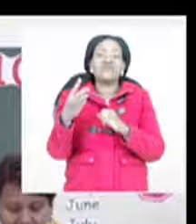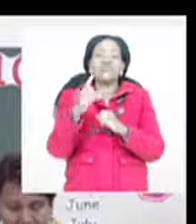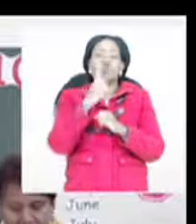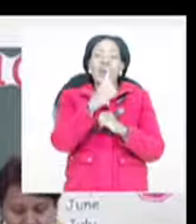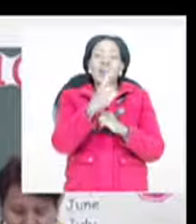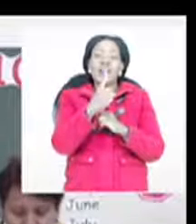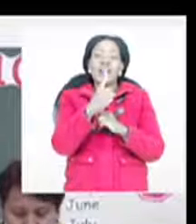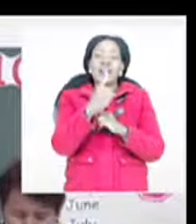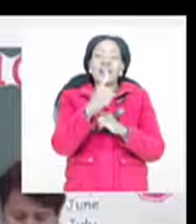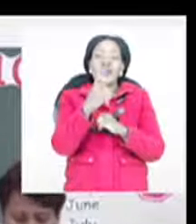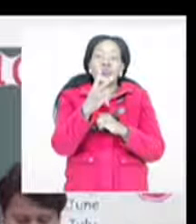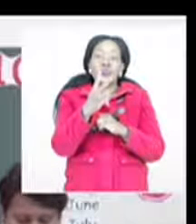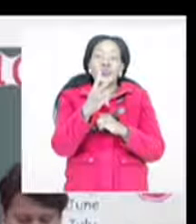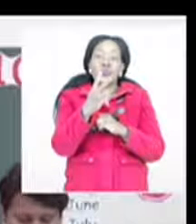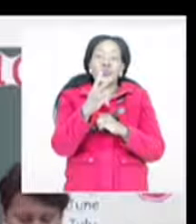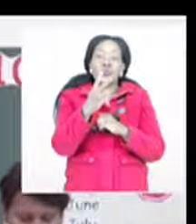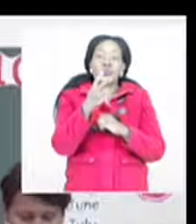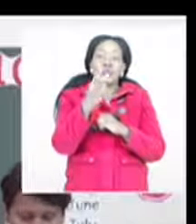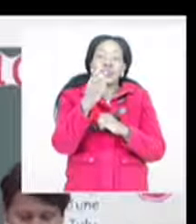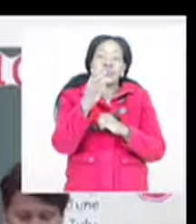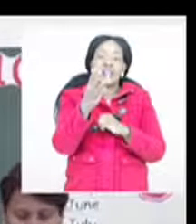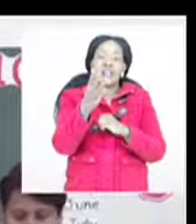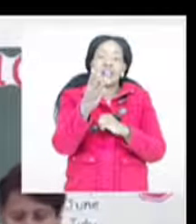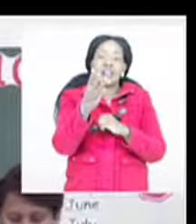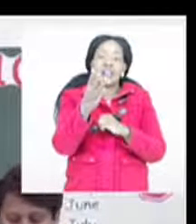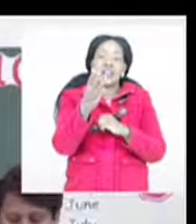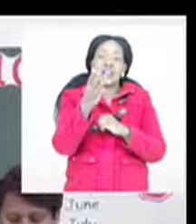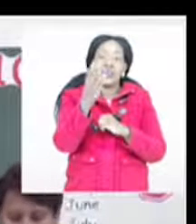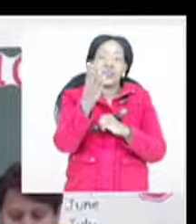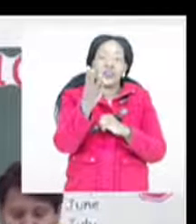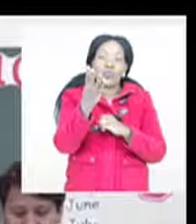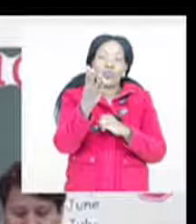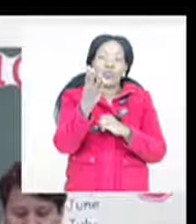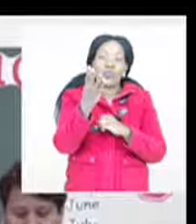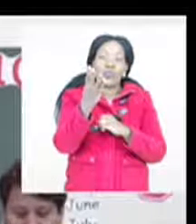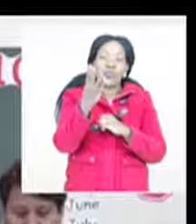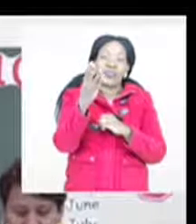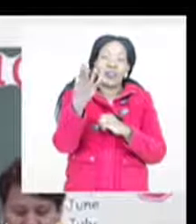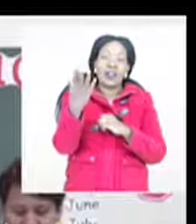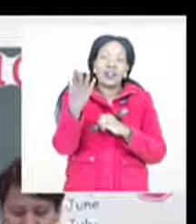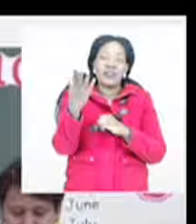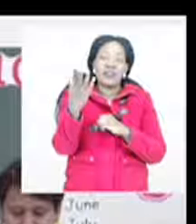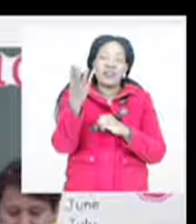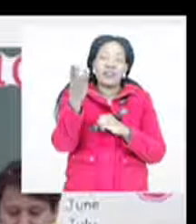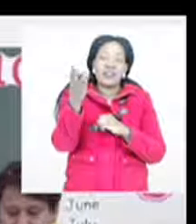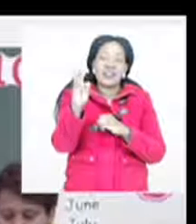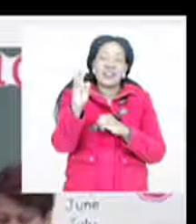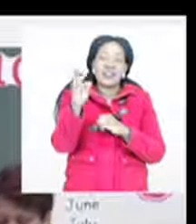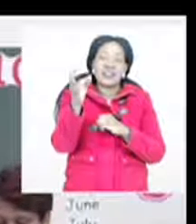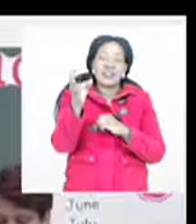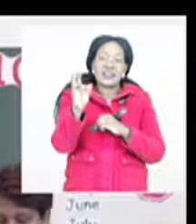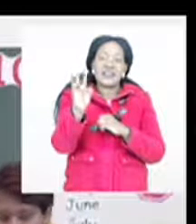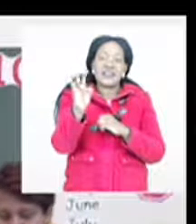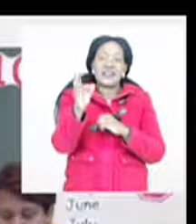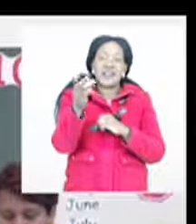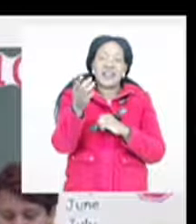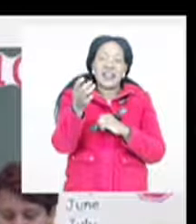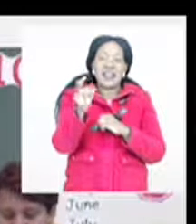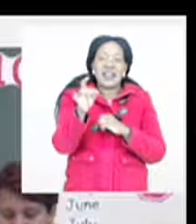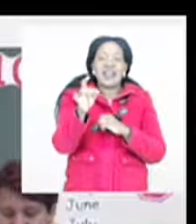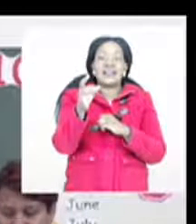1, 2, 3, 4, 5, 6,